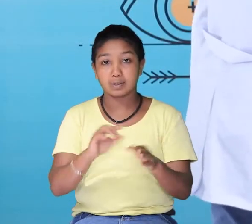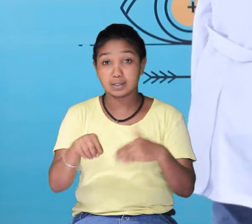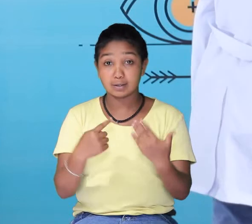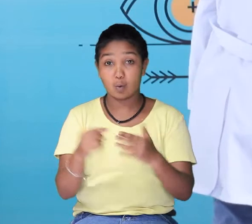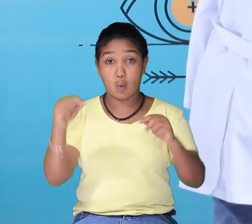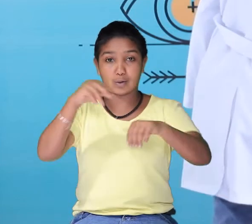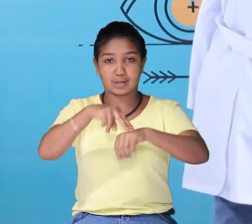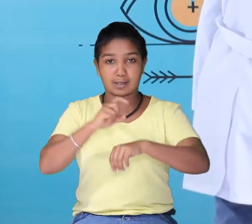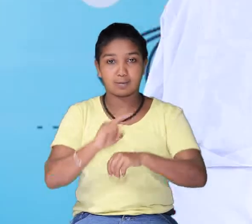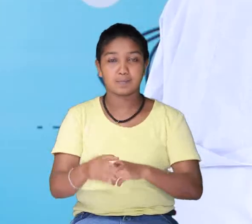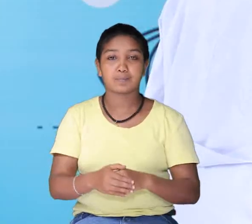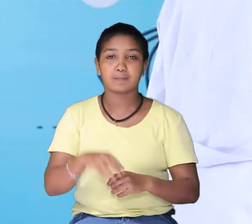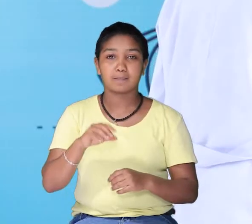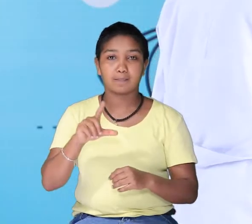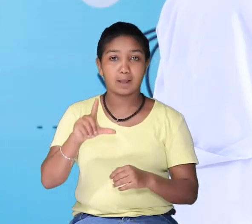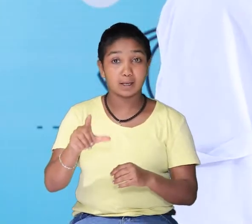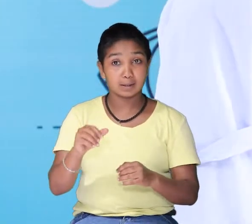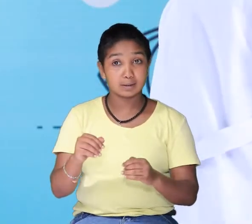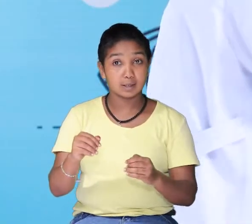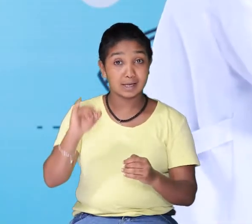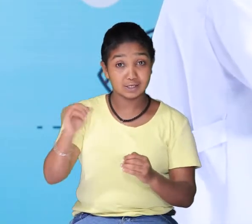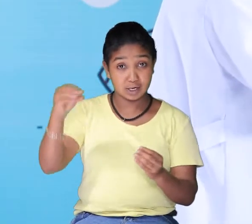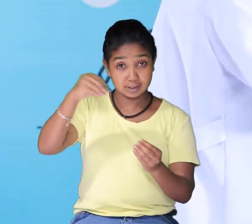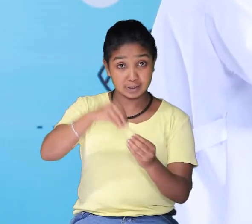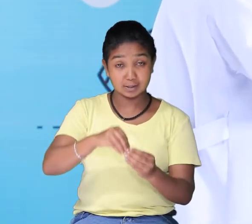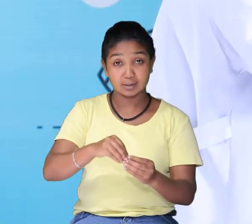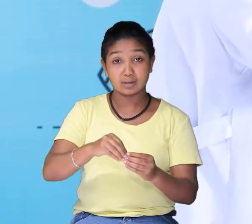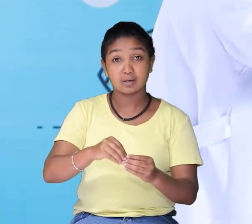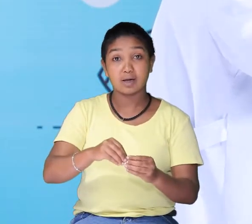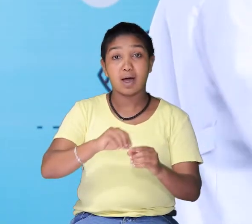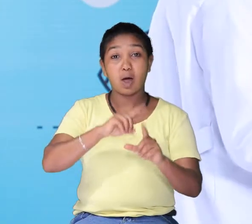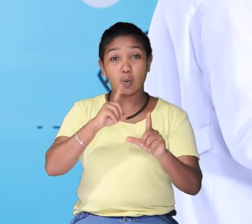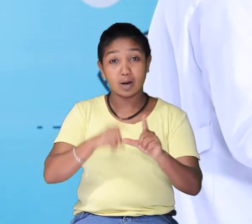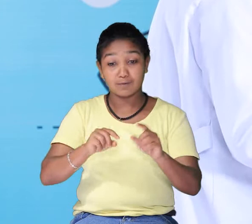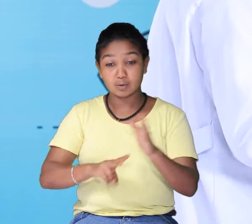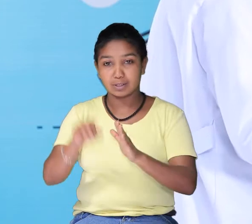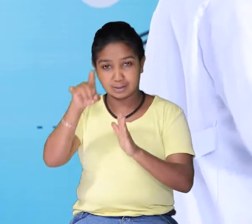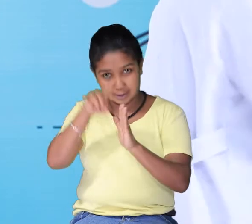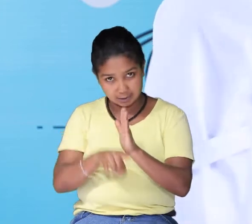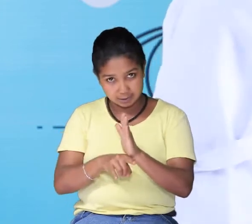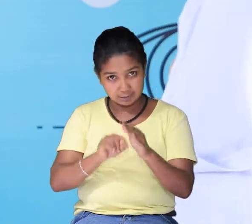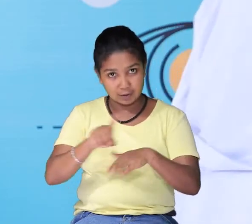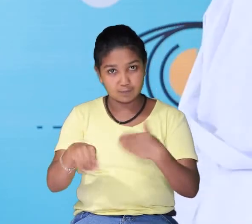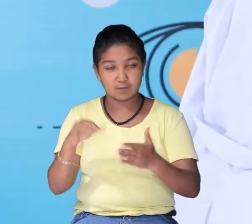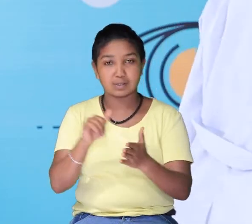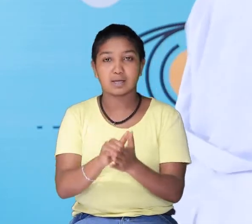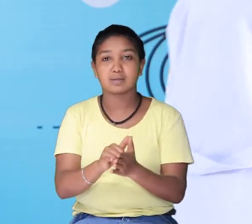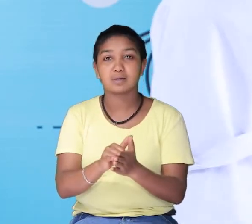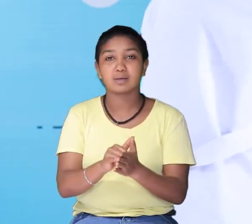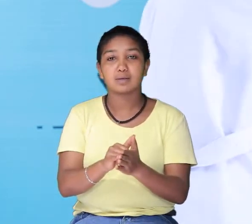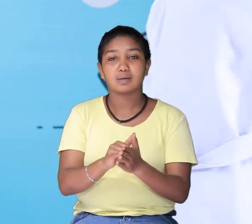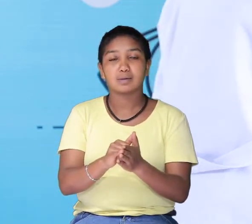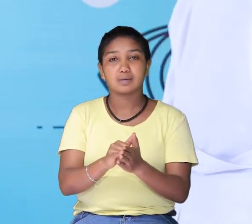constant, if the moment of inertia is increased, the angular velocity must decrease, so that it